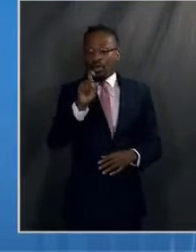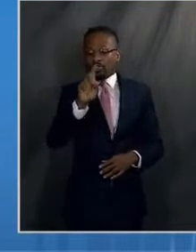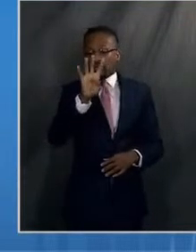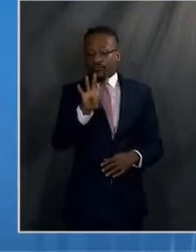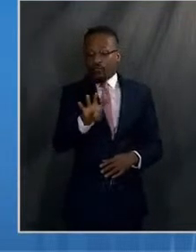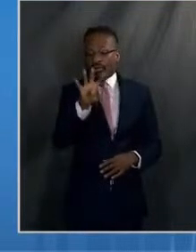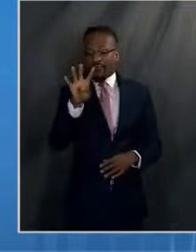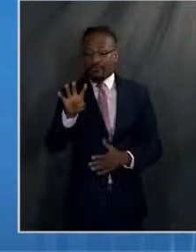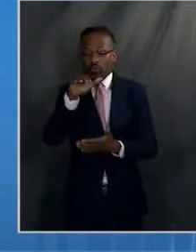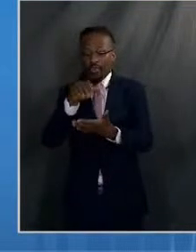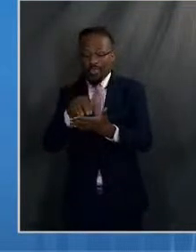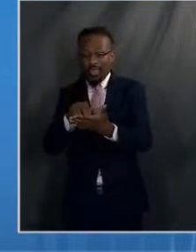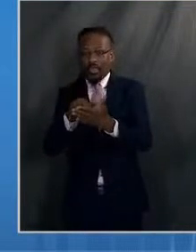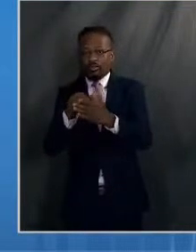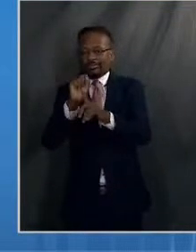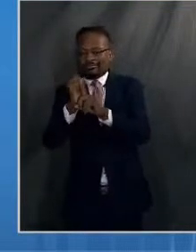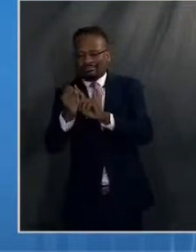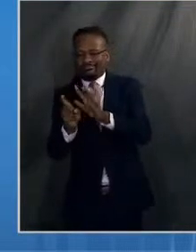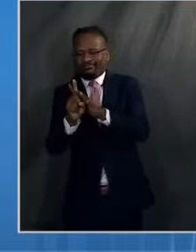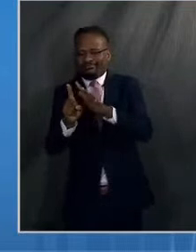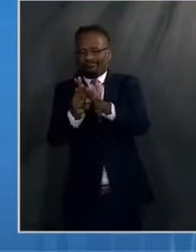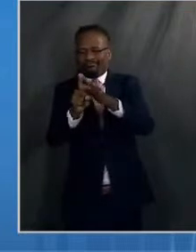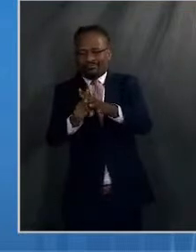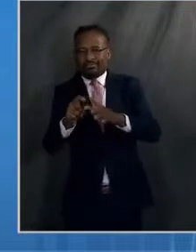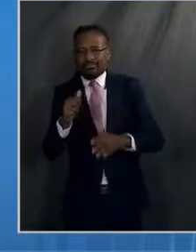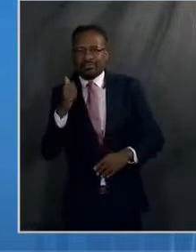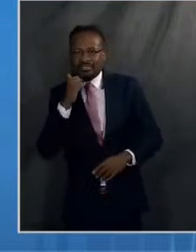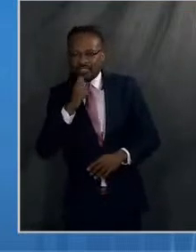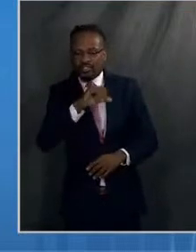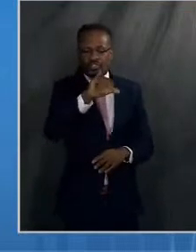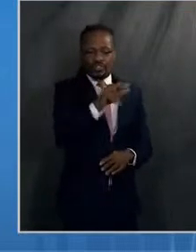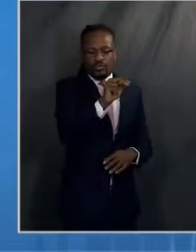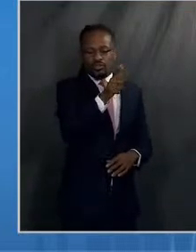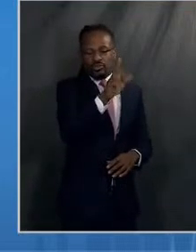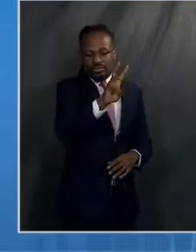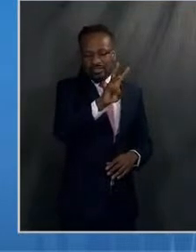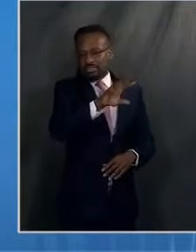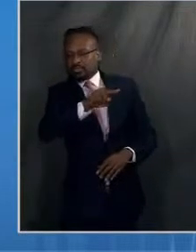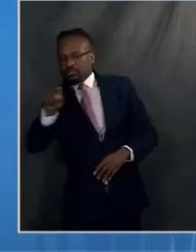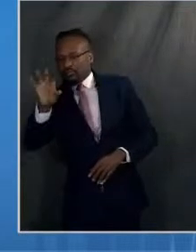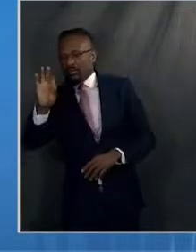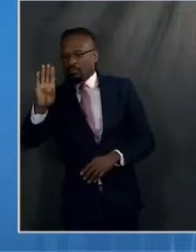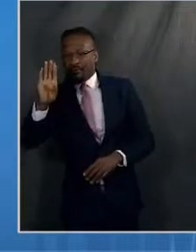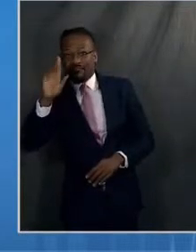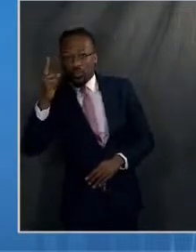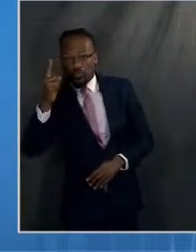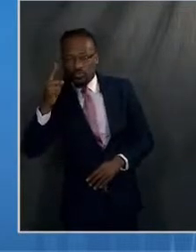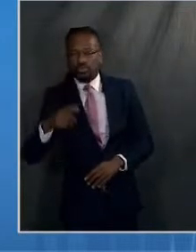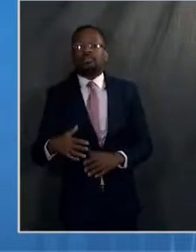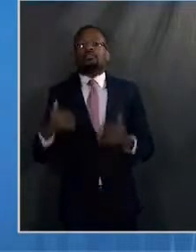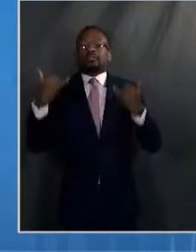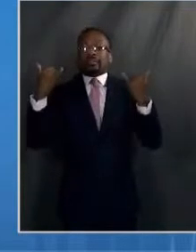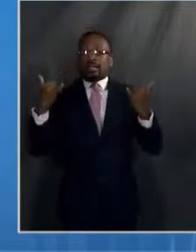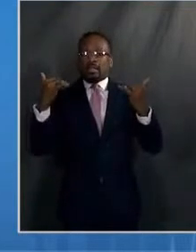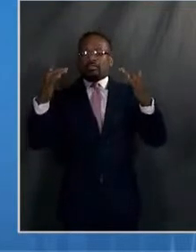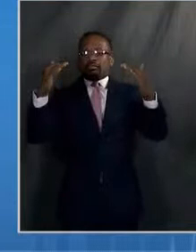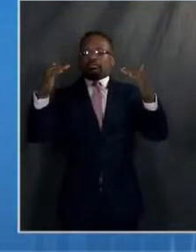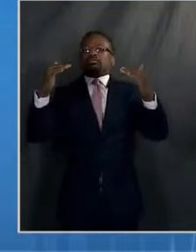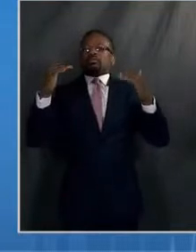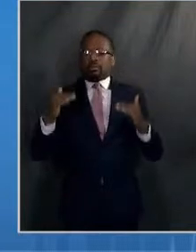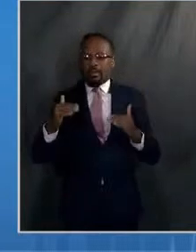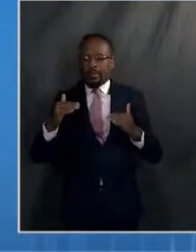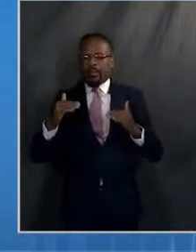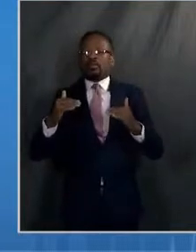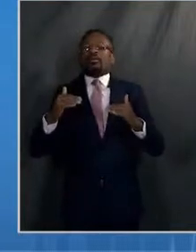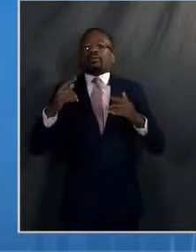144,000 cases per day from January 26th to February 1st. Cases are now back to the level we were before